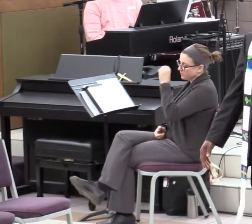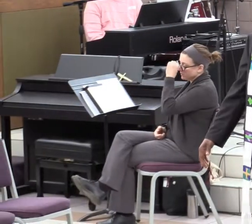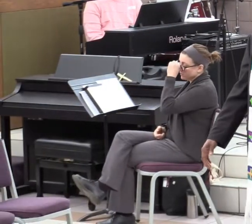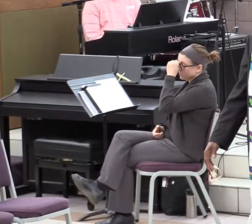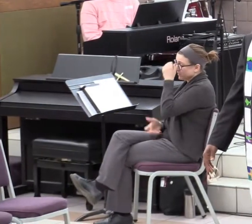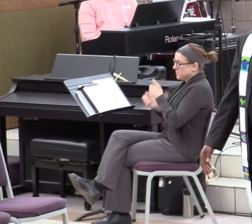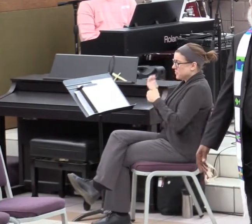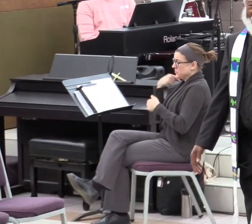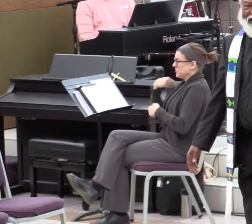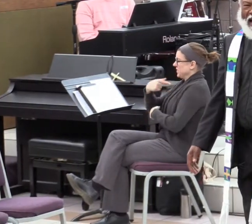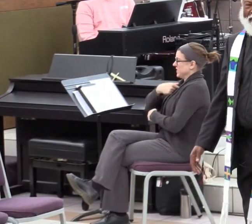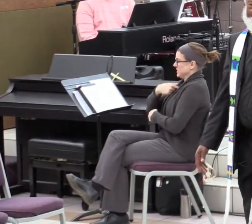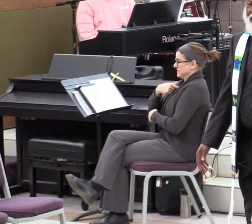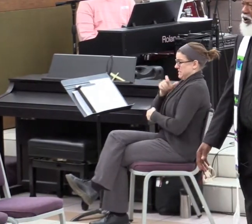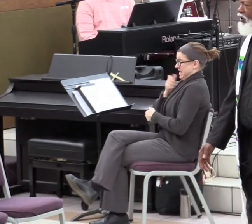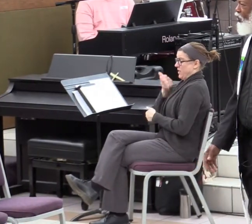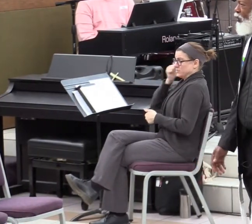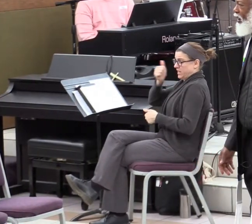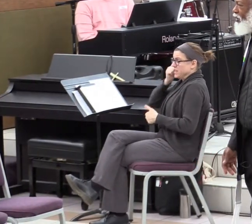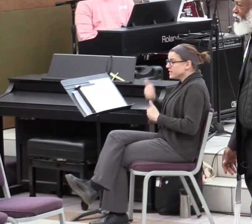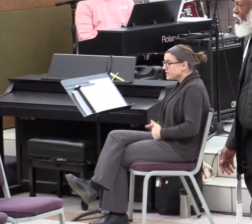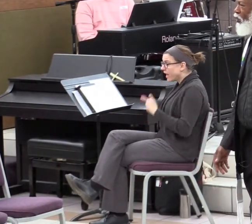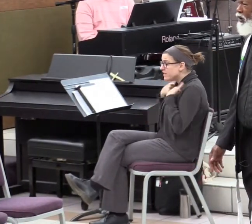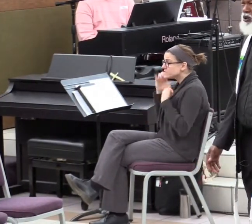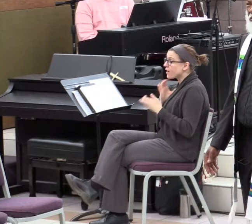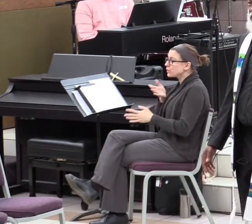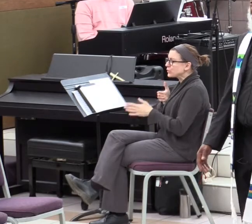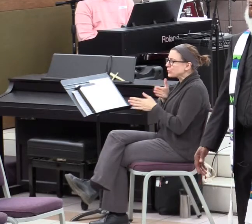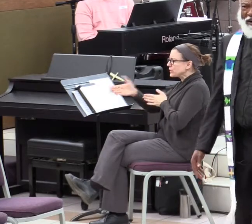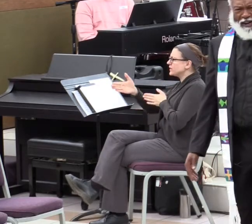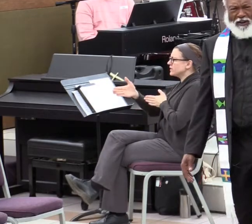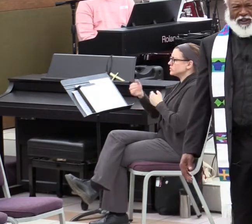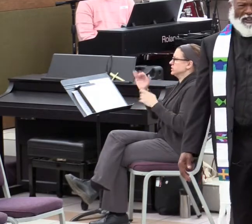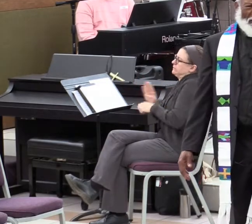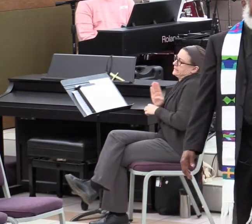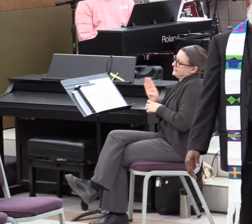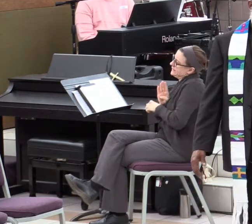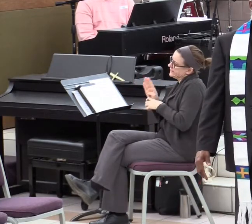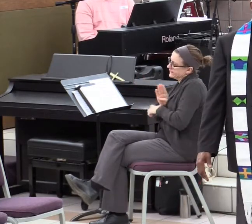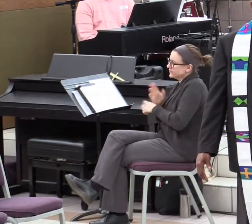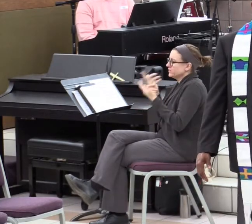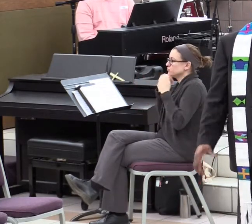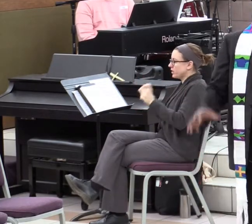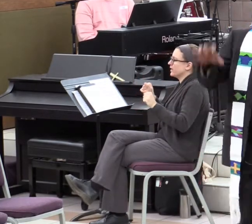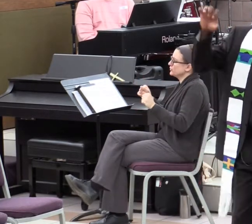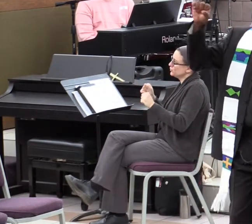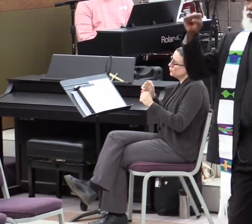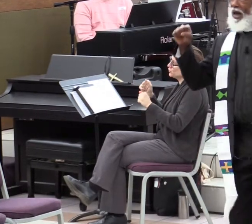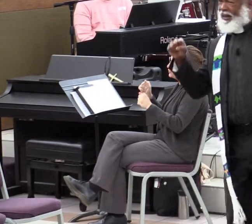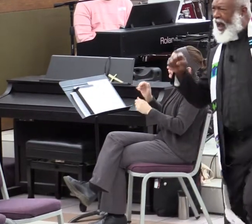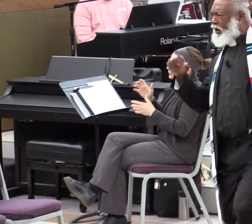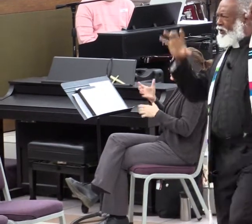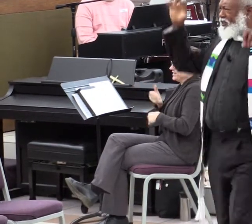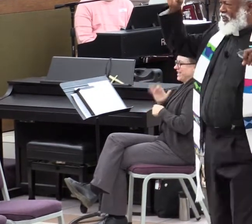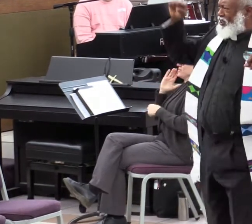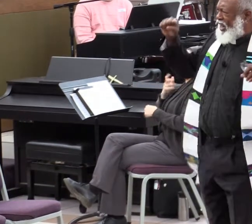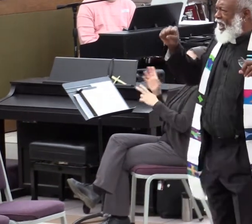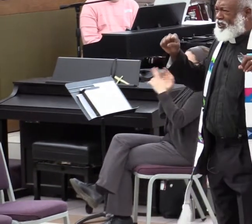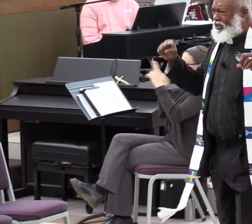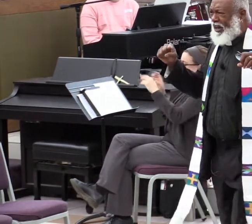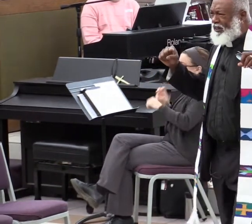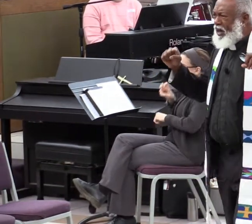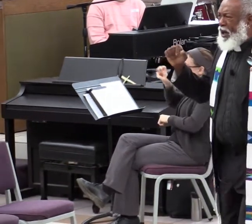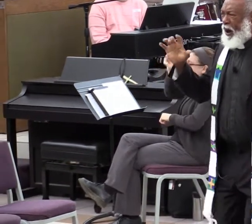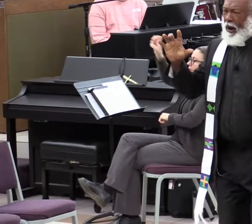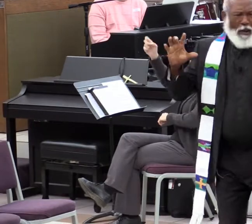Most of us in our daily lives and in our careers, we're too busy trying to get ourselves exalted. Climb up that ladder of